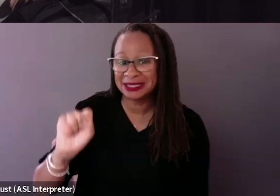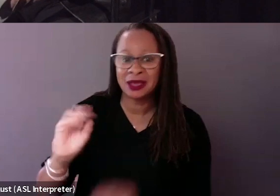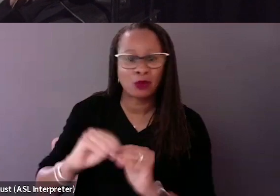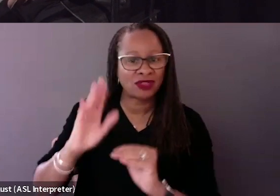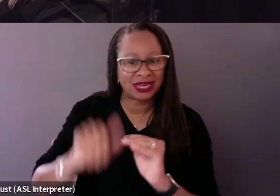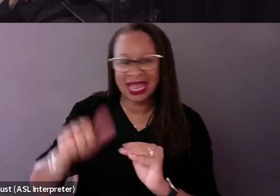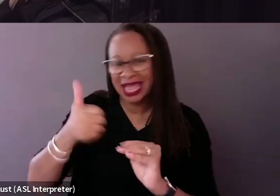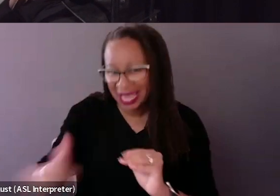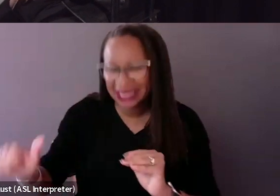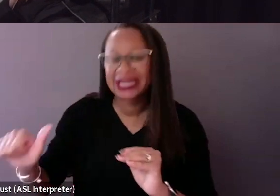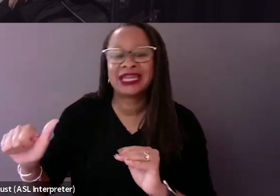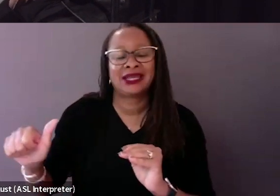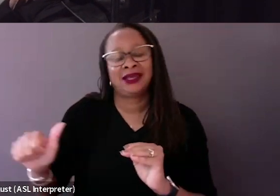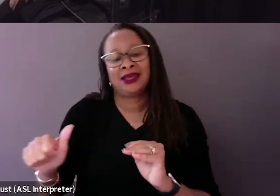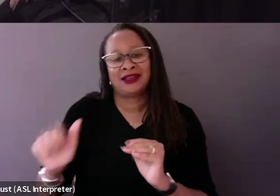series.